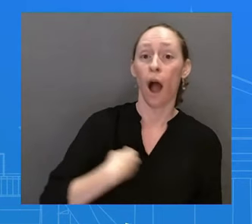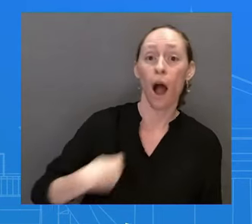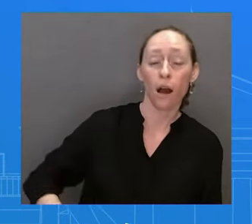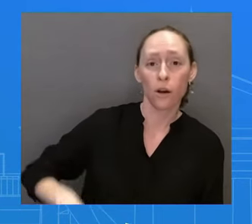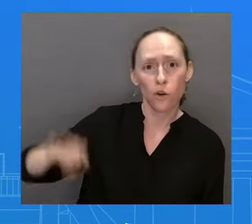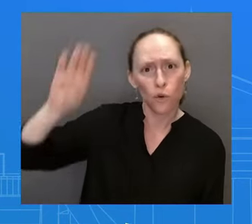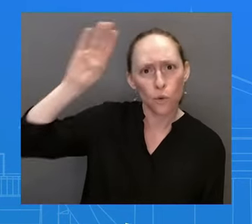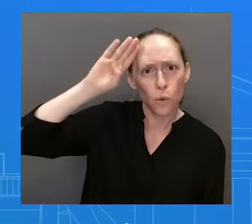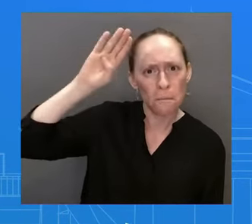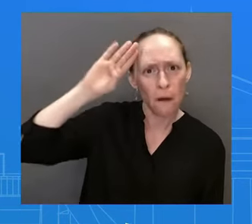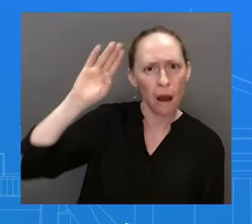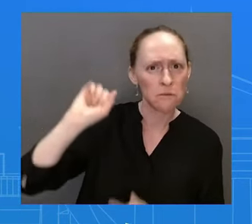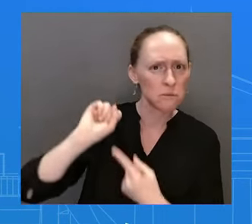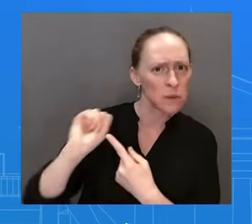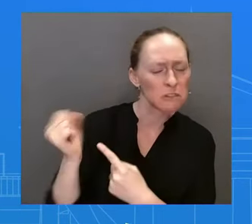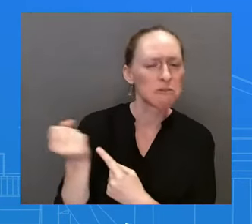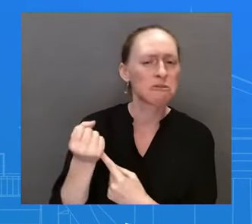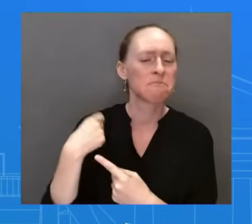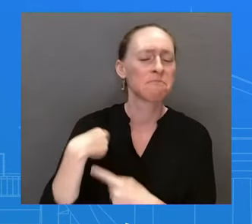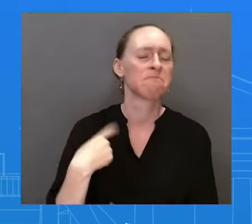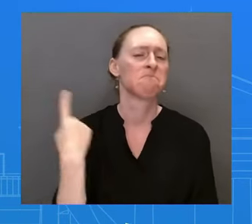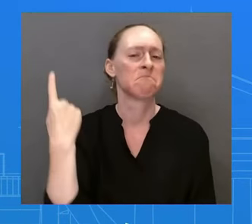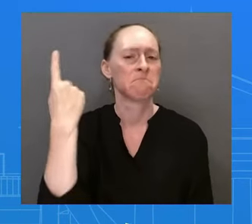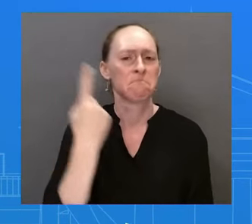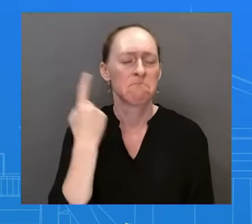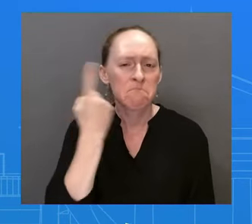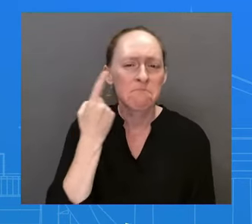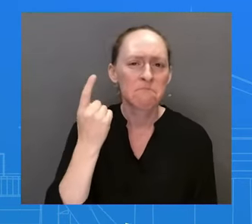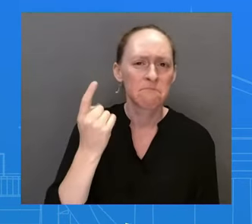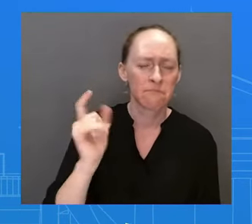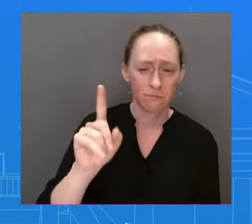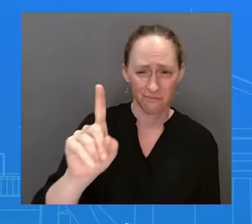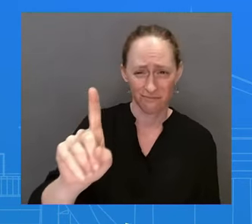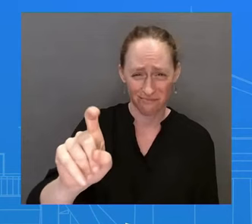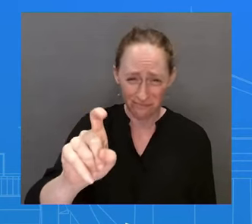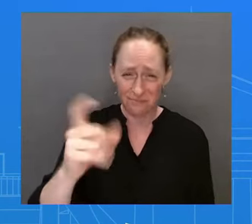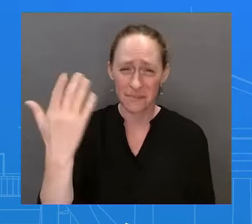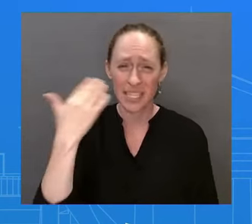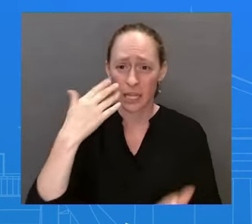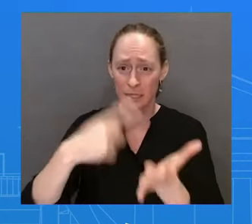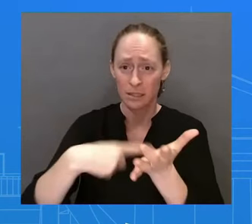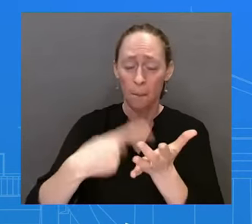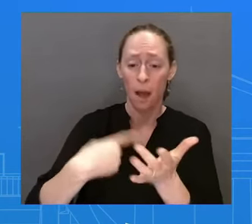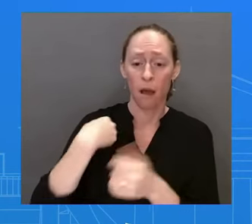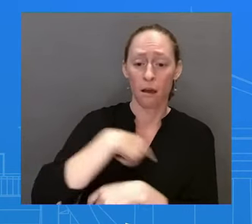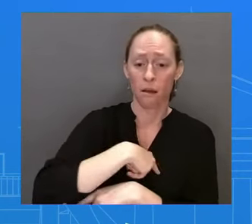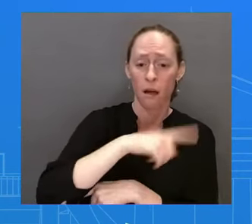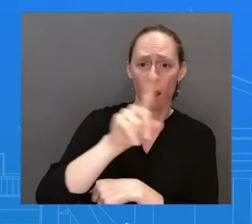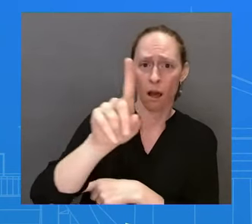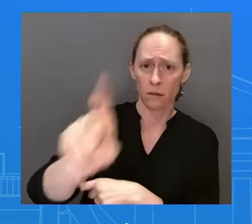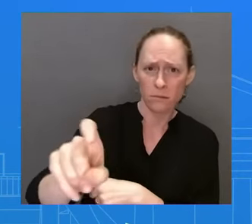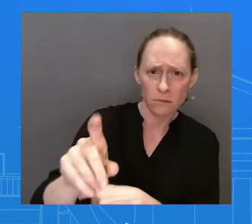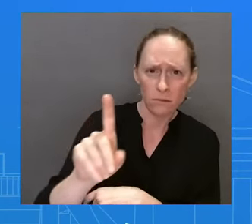we come to you with stories that are based on classified information, I'm sure often to your chagrin.